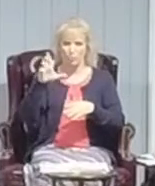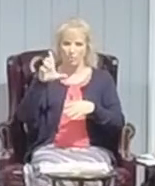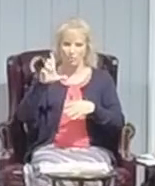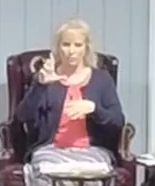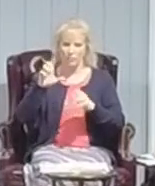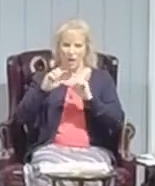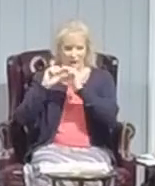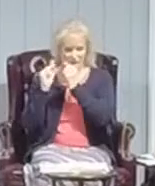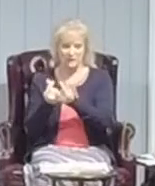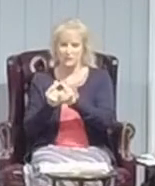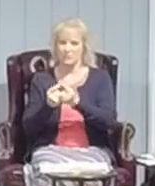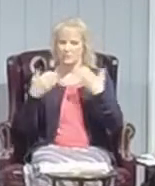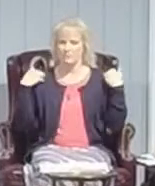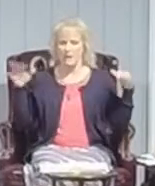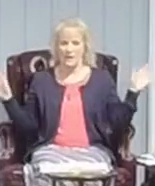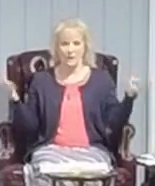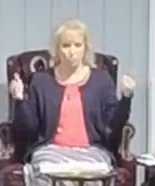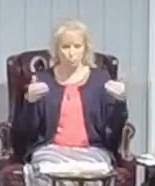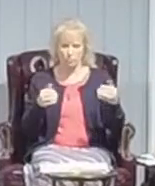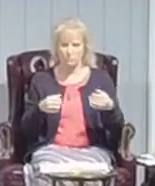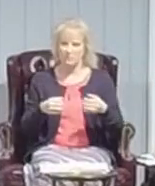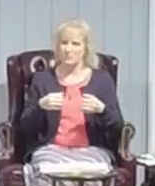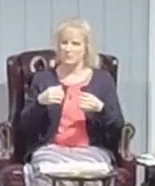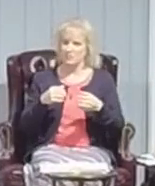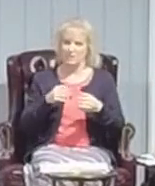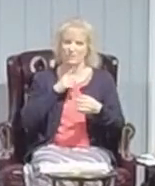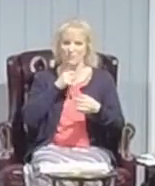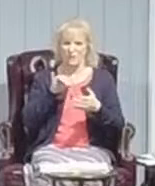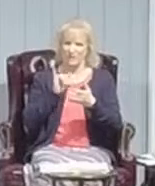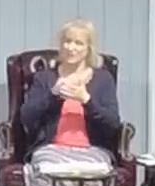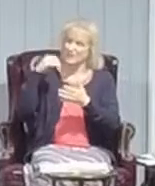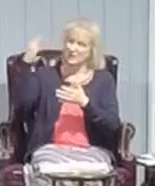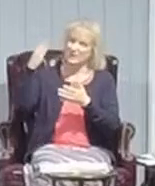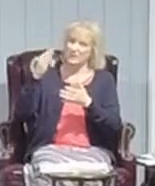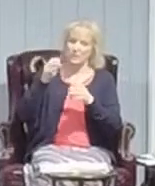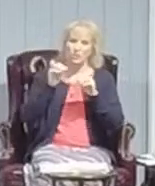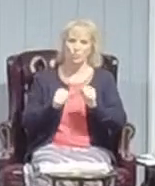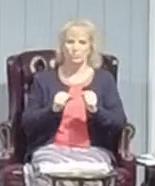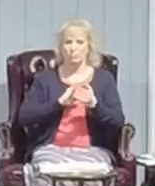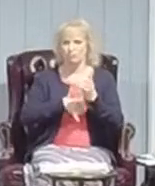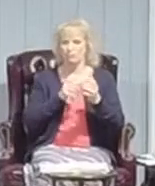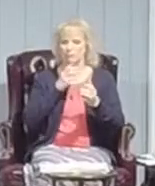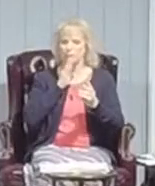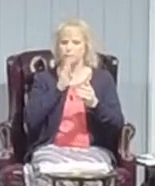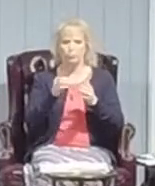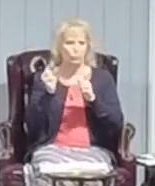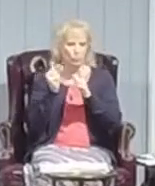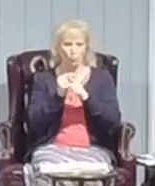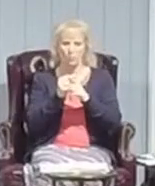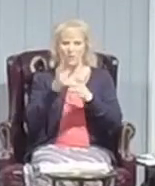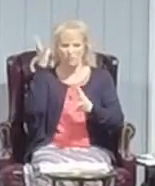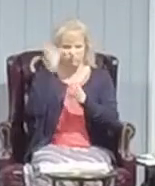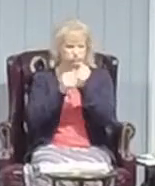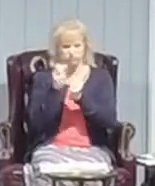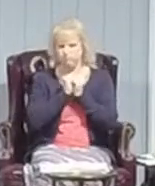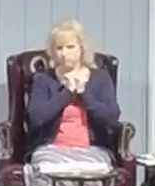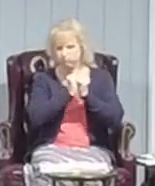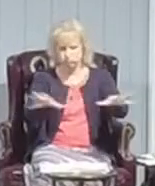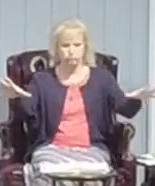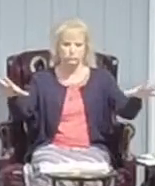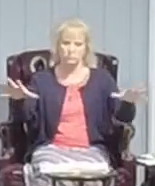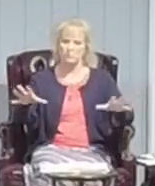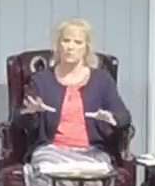And in fact, he could have just spoken the word and destroyed them. He has all power.